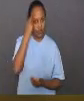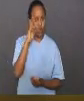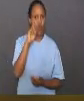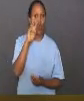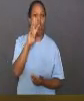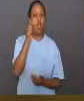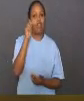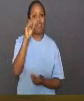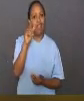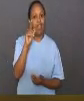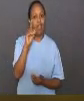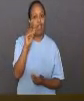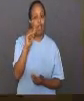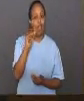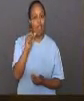Rwandan genocide.